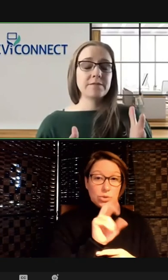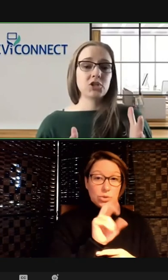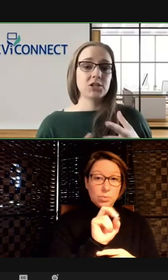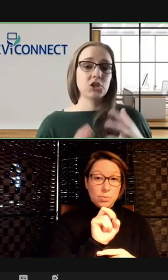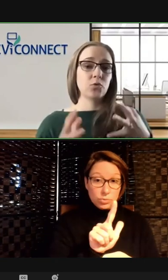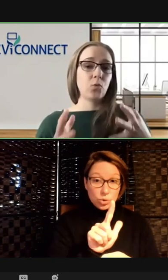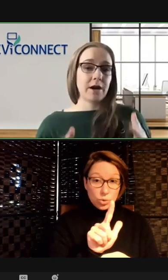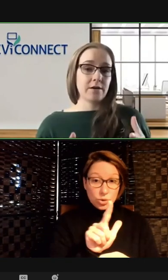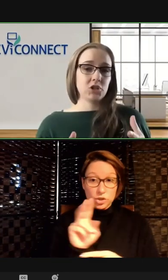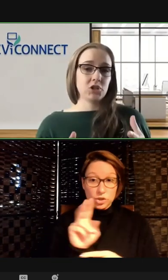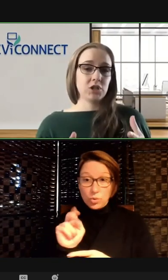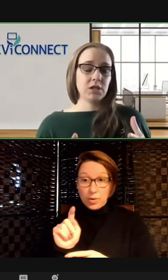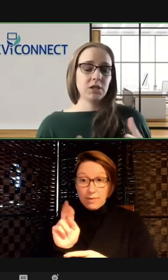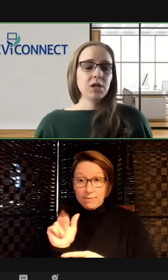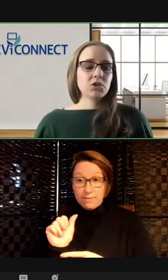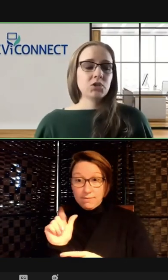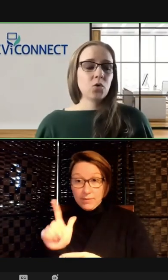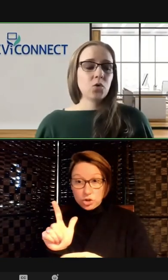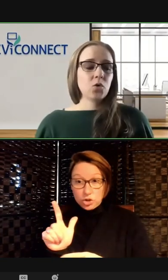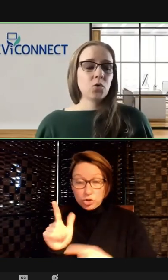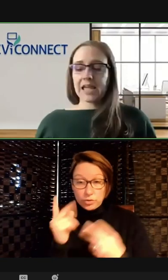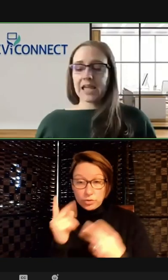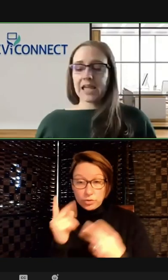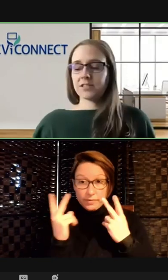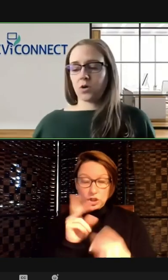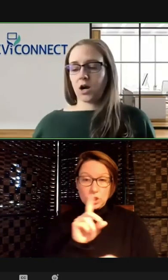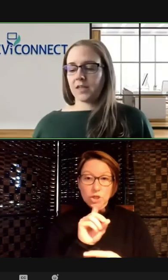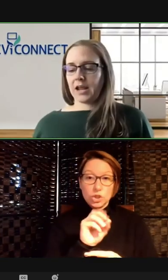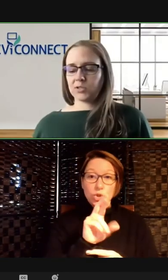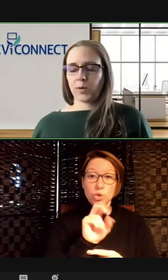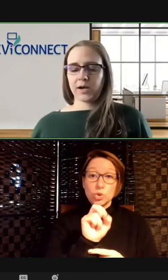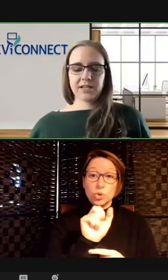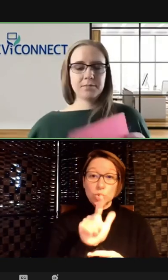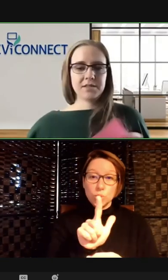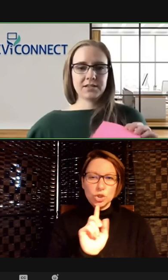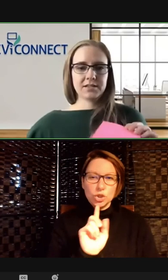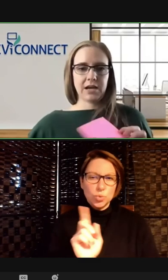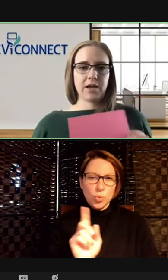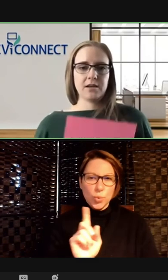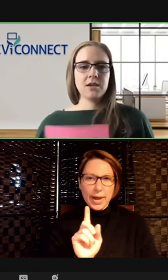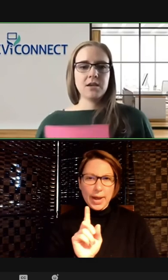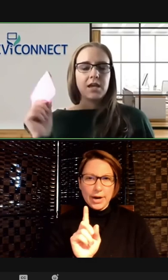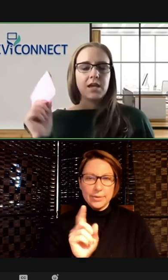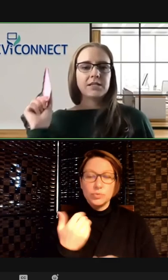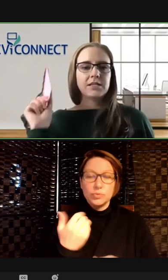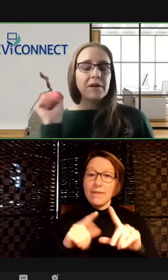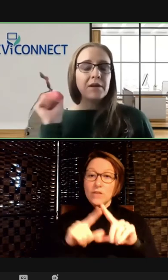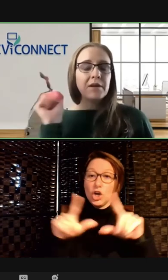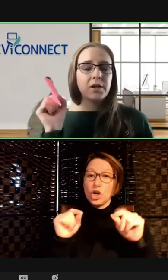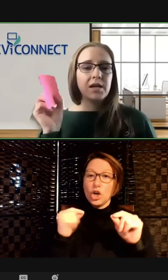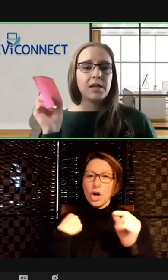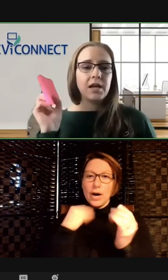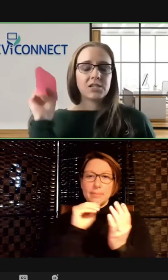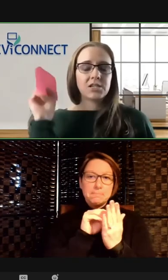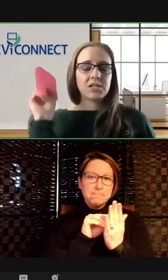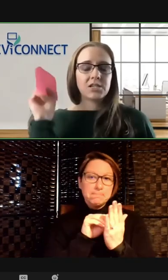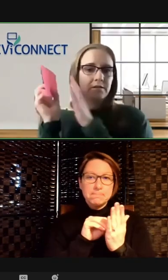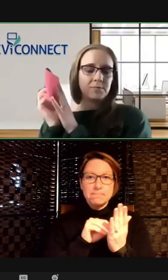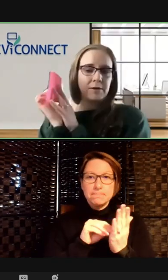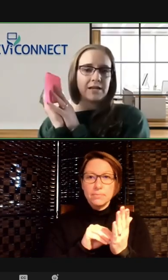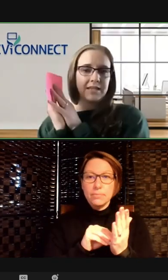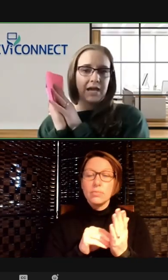dorsal stream vision is your where vision. So I have this note card that I was writing some things down on, and I'm going to put it